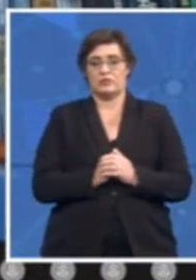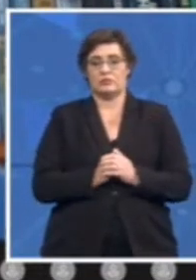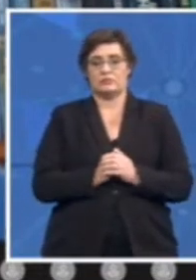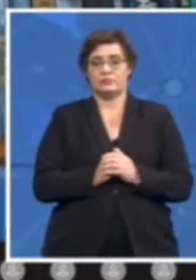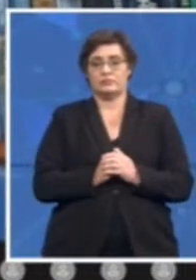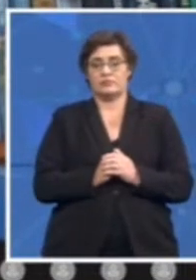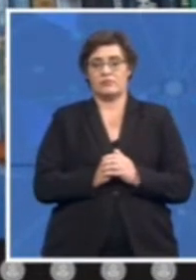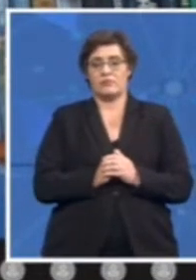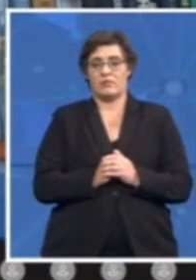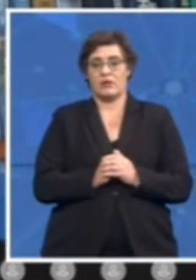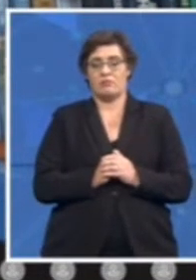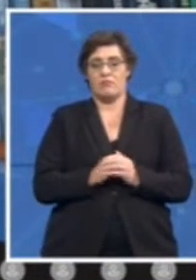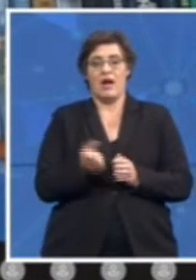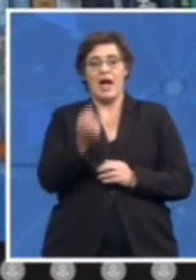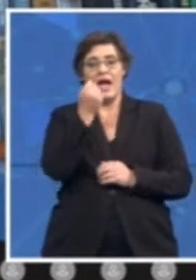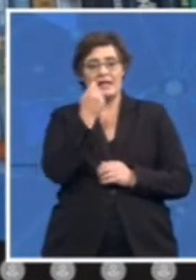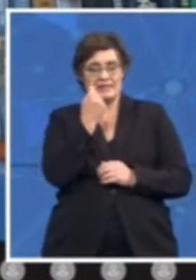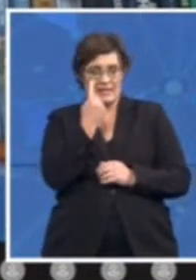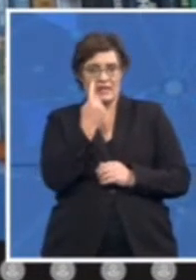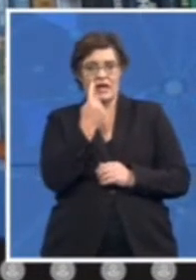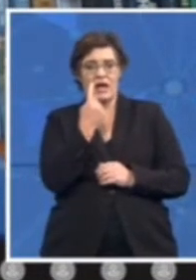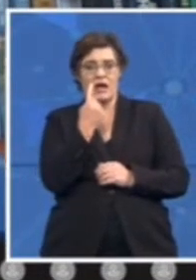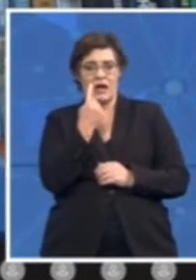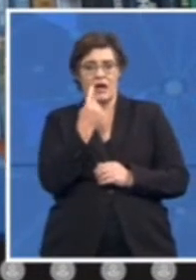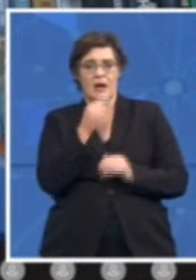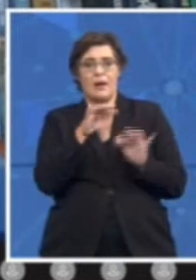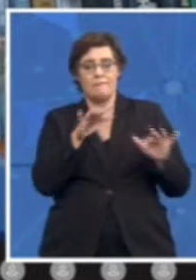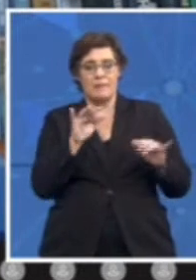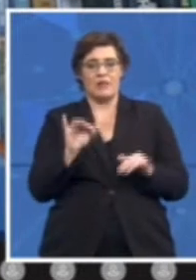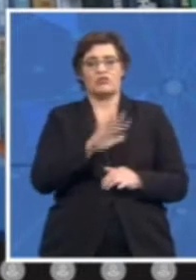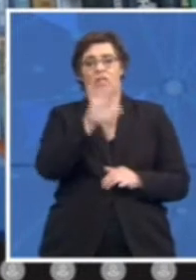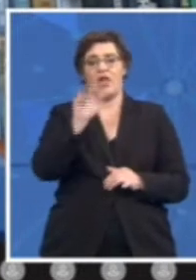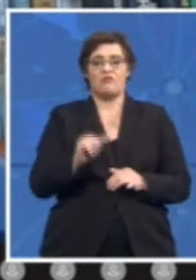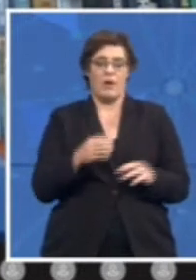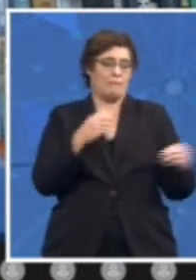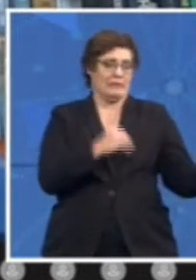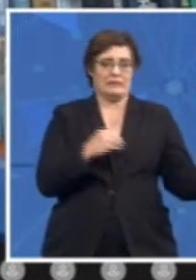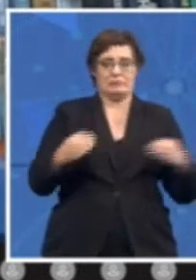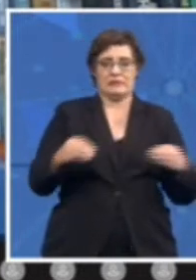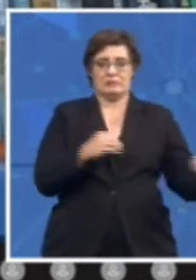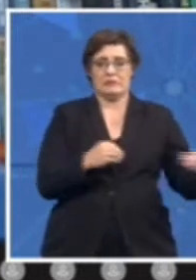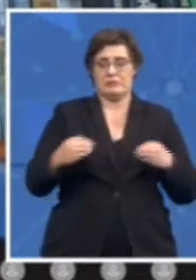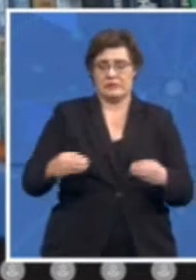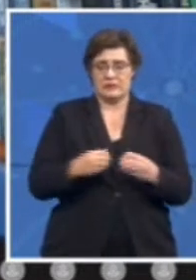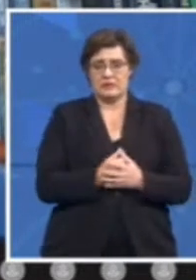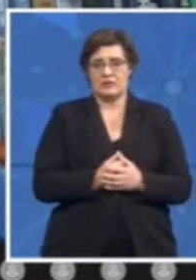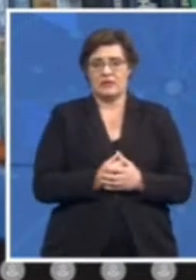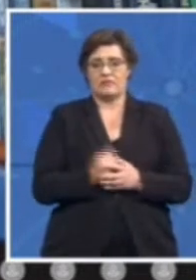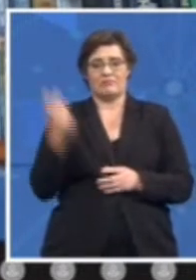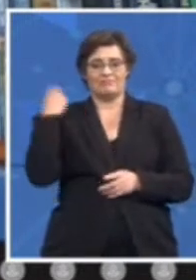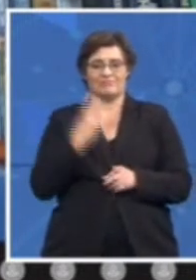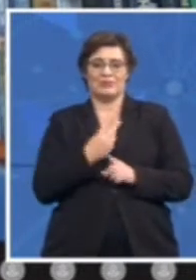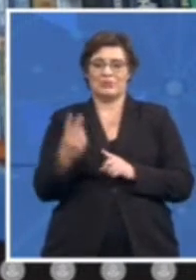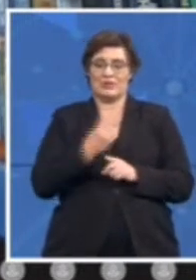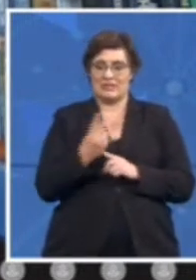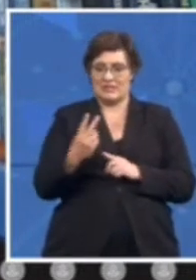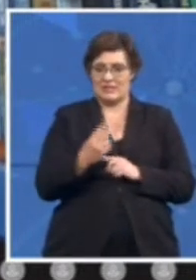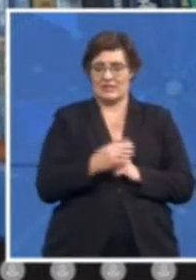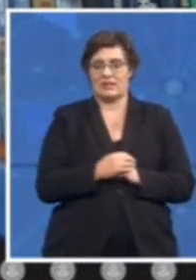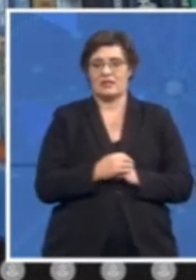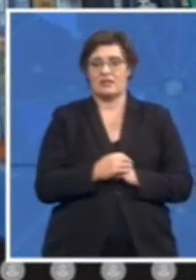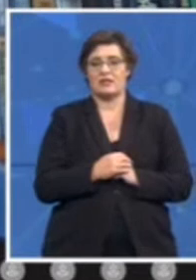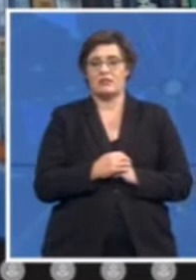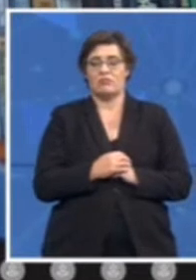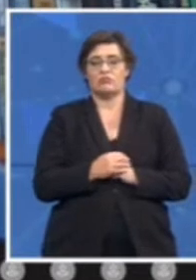been keeping the people of South Africa very busy the past 2 weeks and indeed did our best to inform them. There